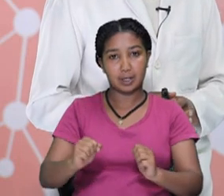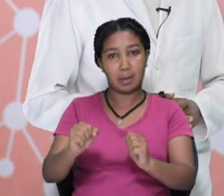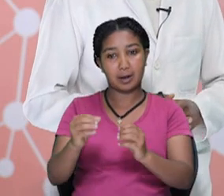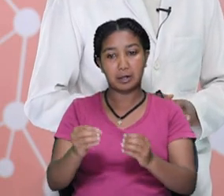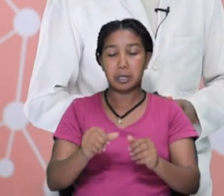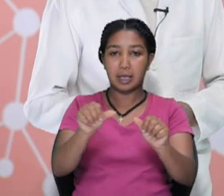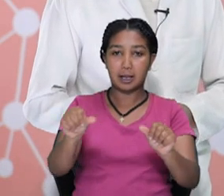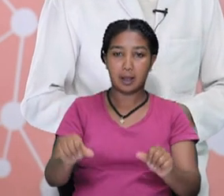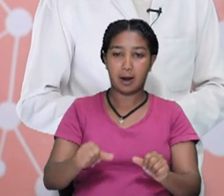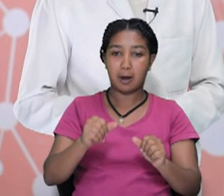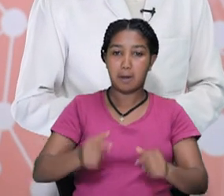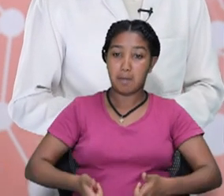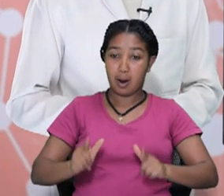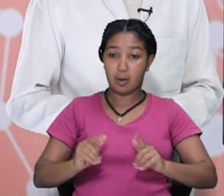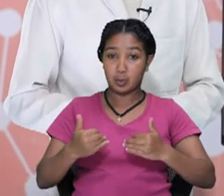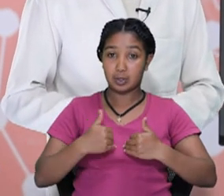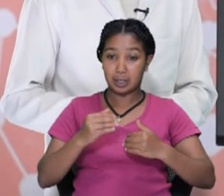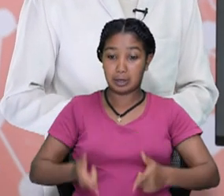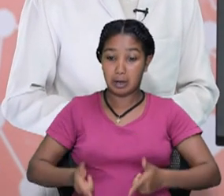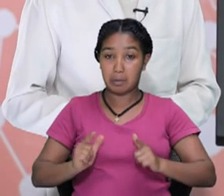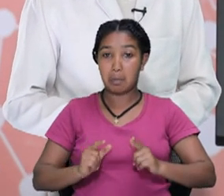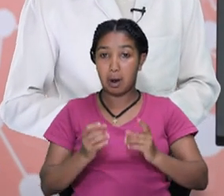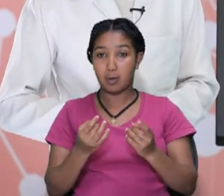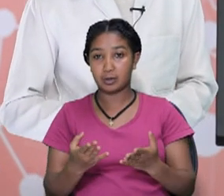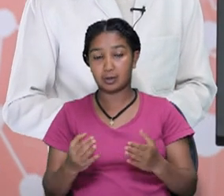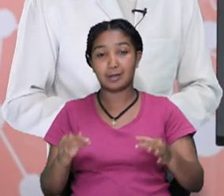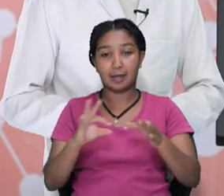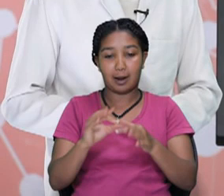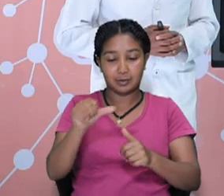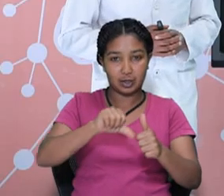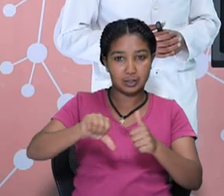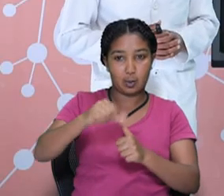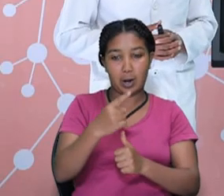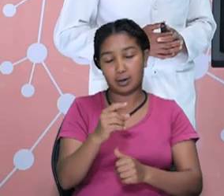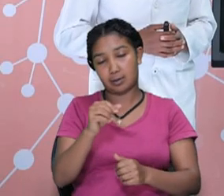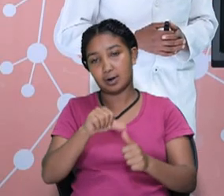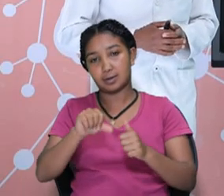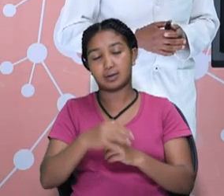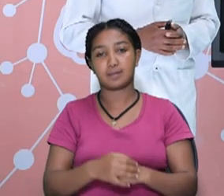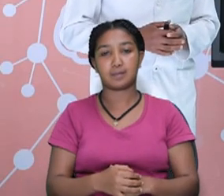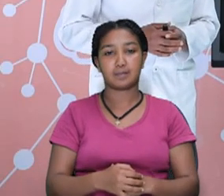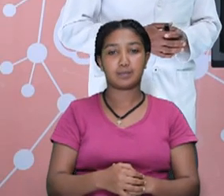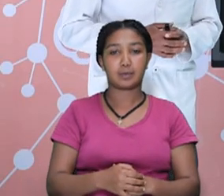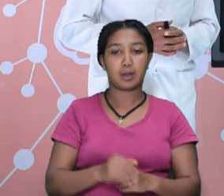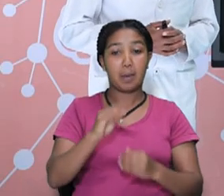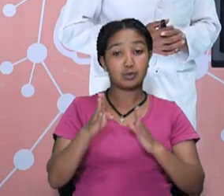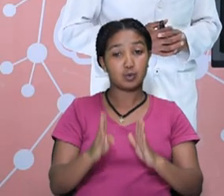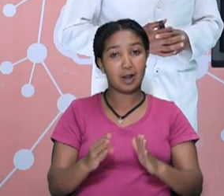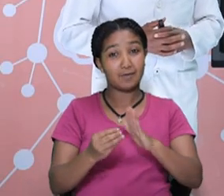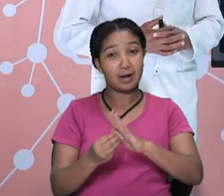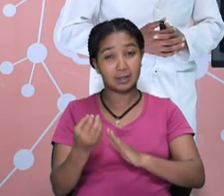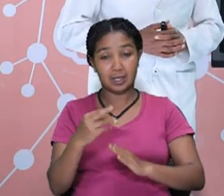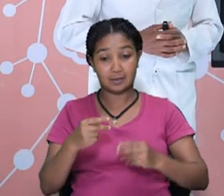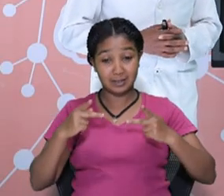a given area where biotic factors and abiotic factors interact each other and one another. Biological